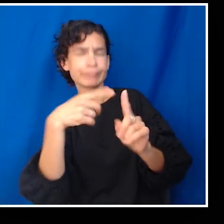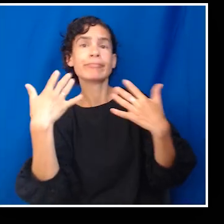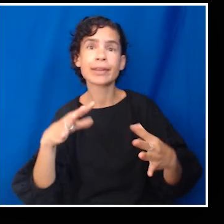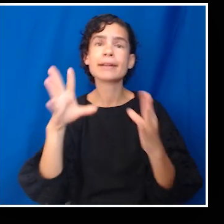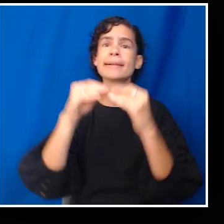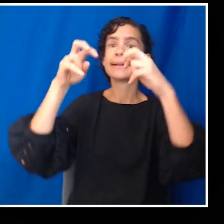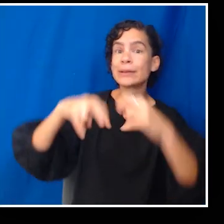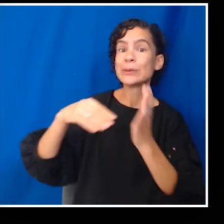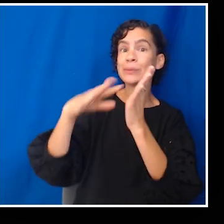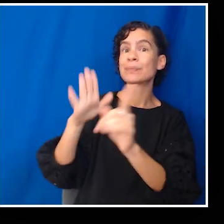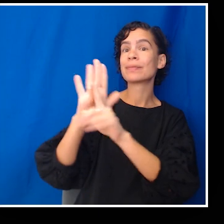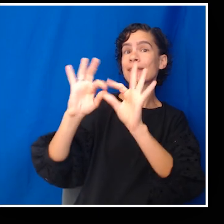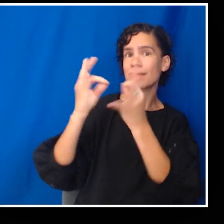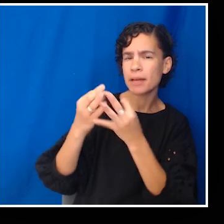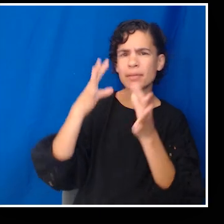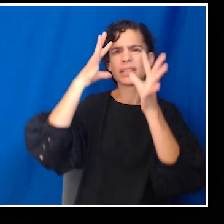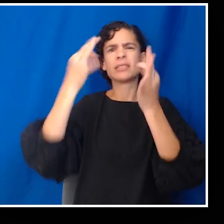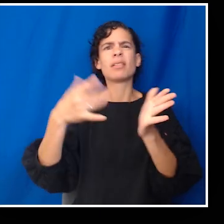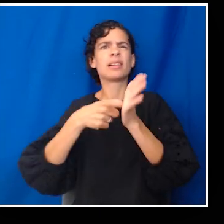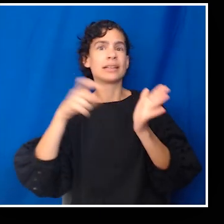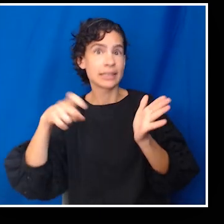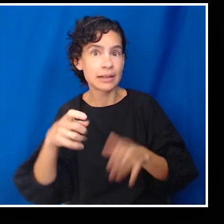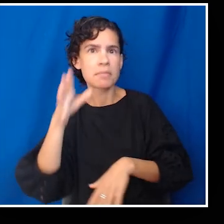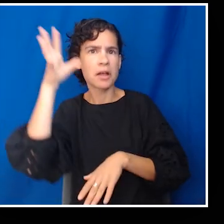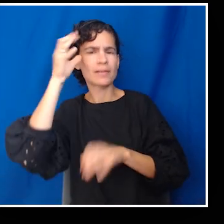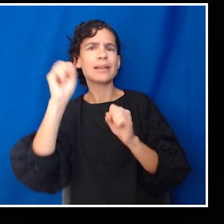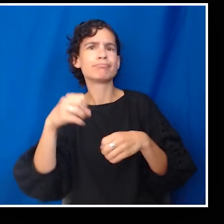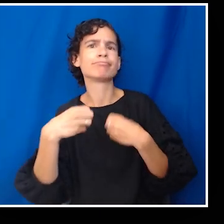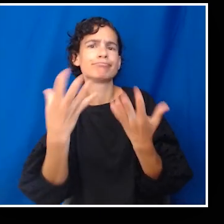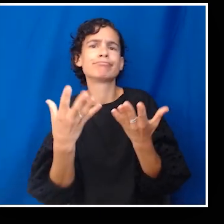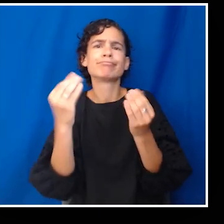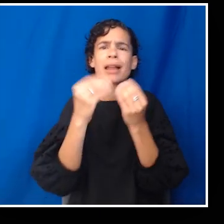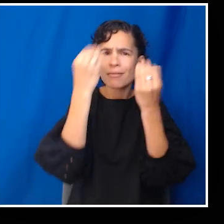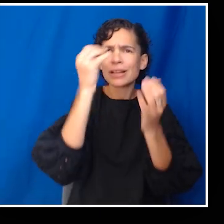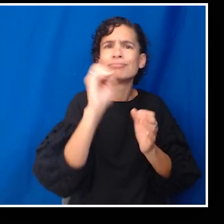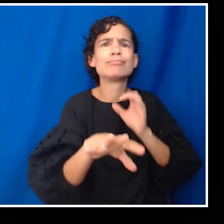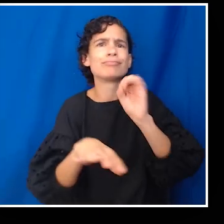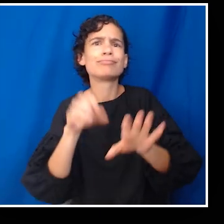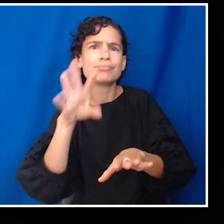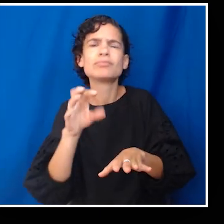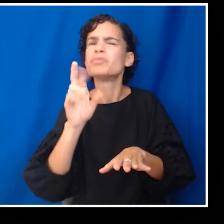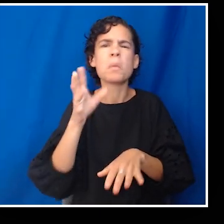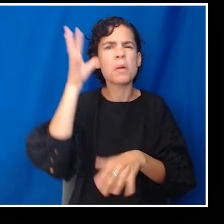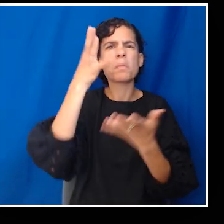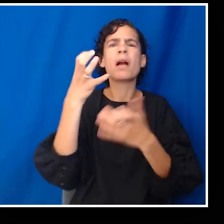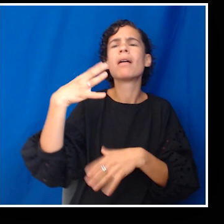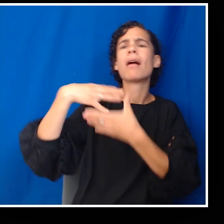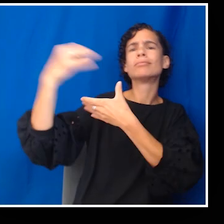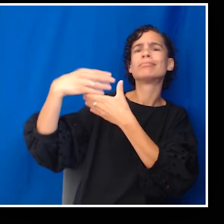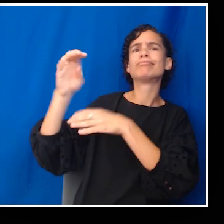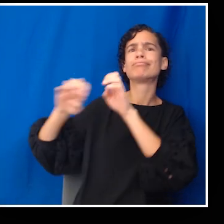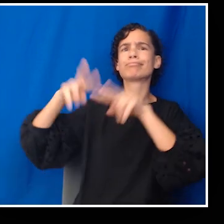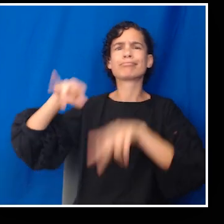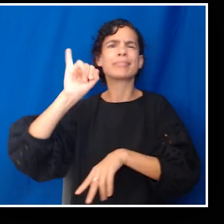and their family to determine what's needed. The parent can also provide additional information or request an independent evaluation if they disagree with